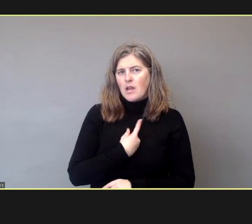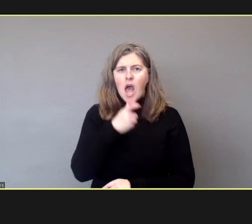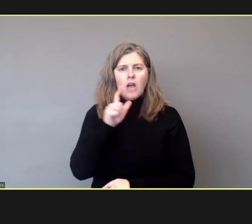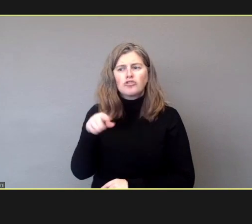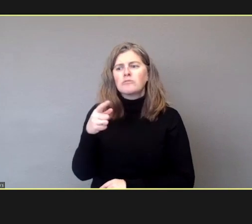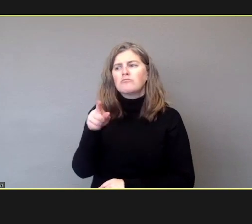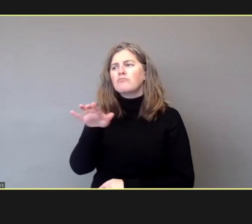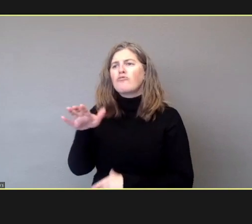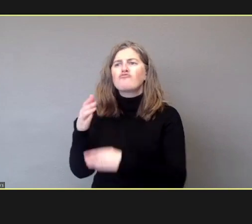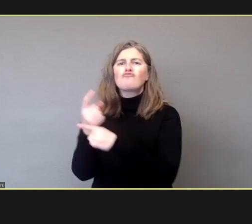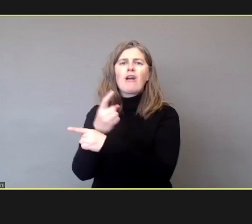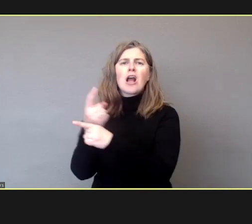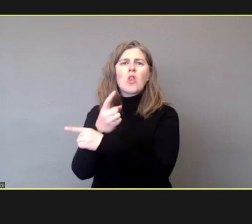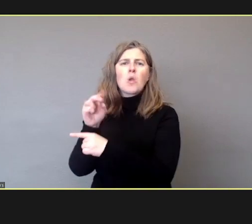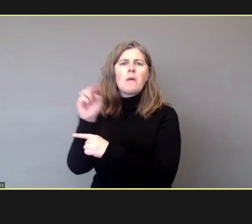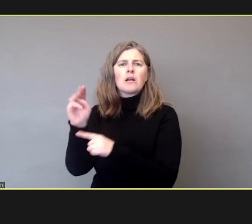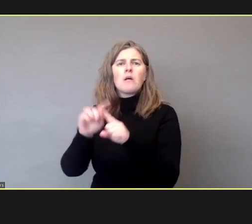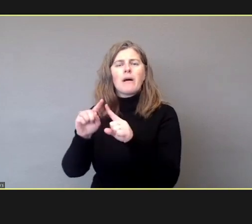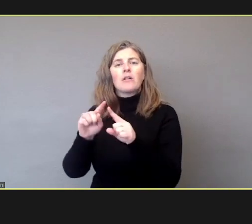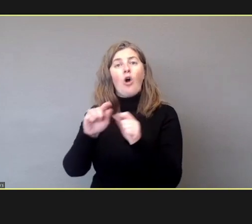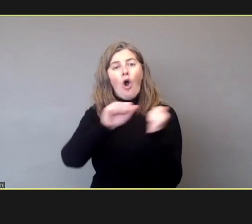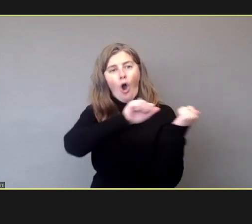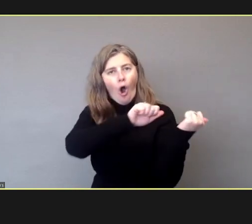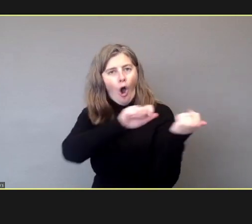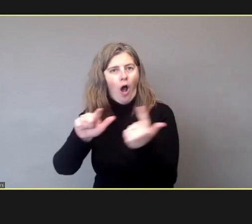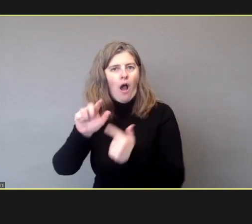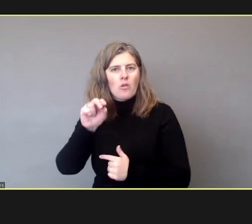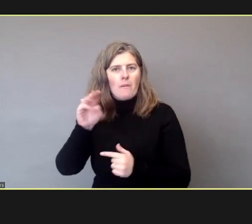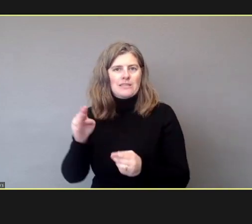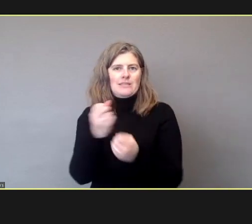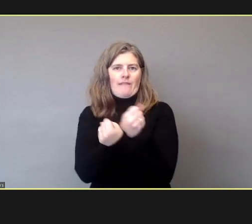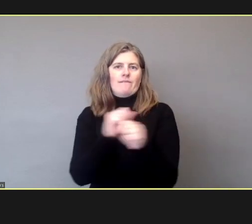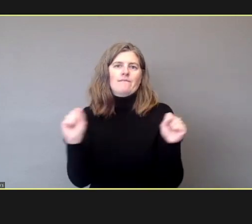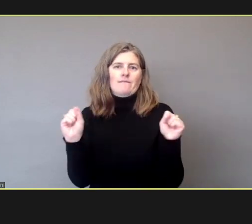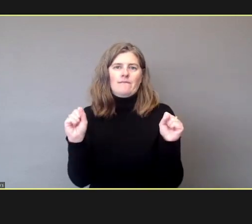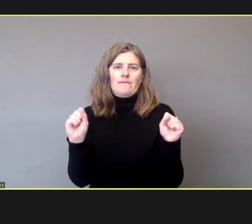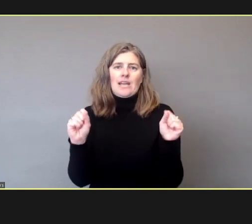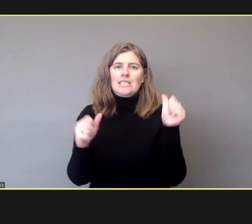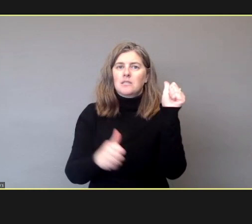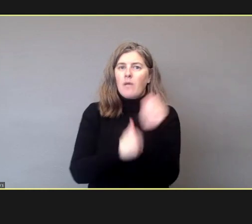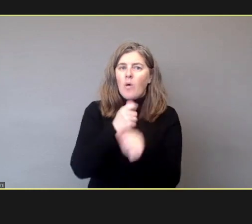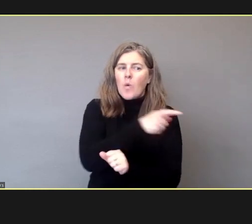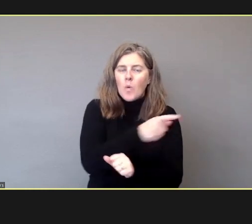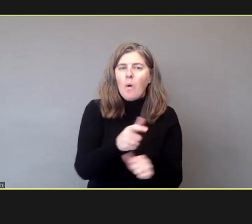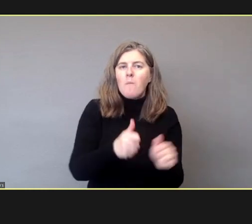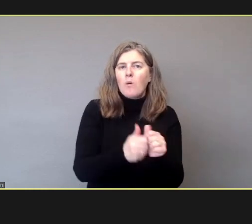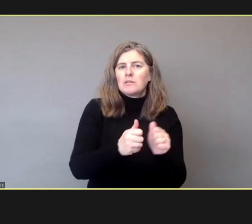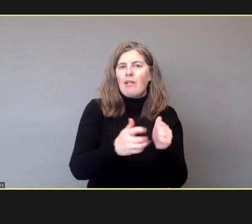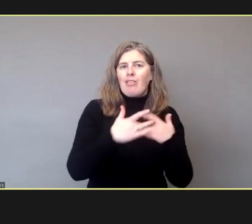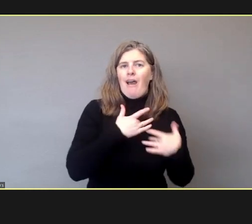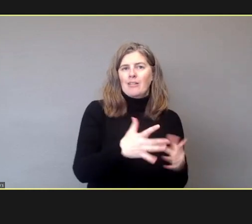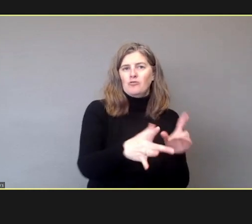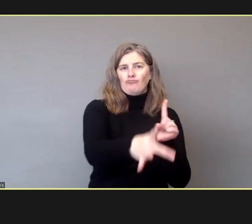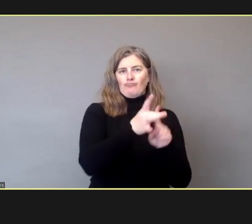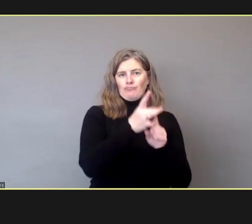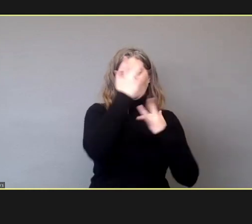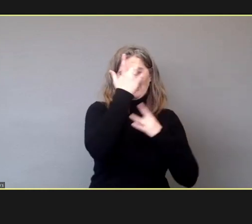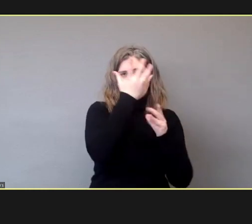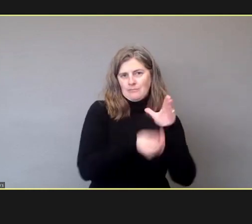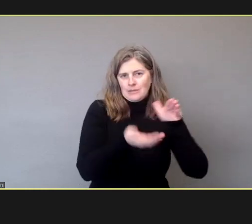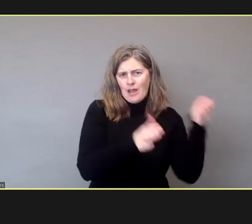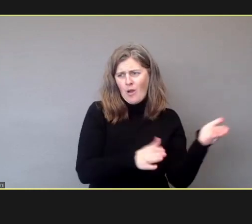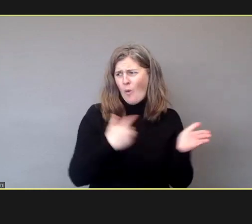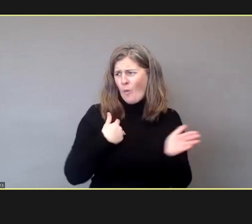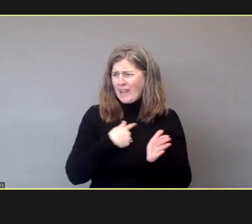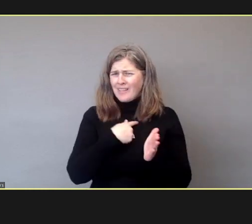Mexican safe, but every New Mexican safe, and particularly our most vulnerable people. We all owe it to